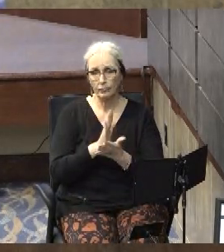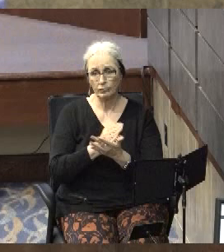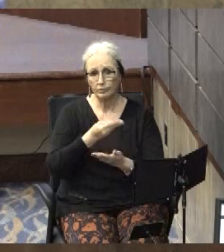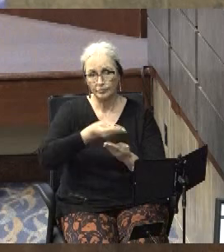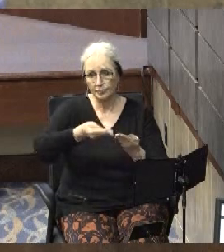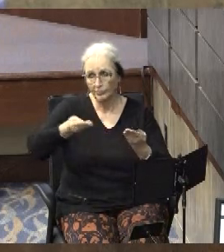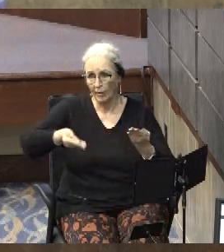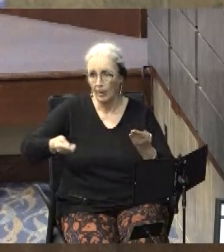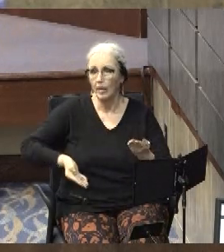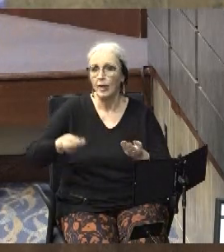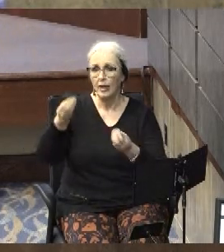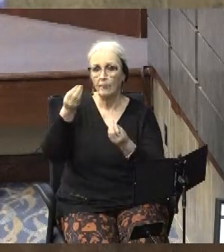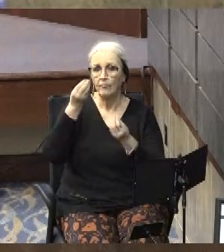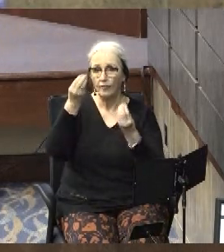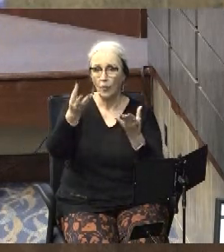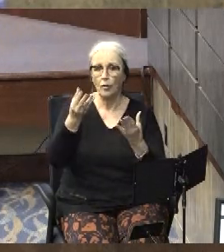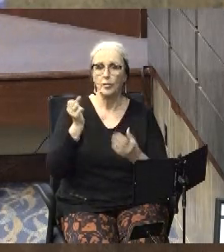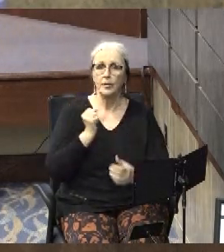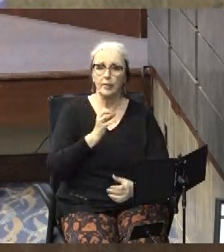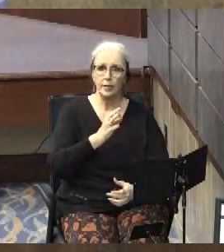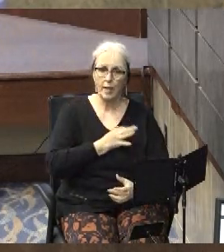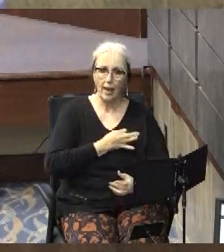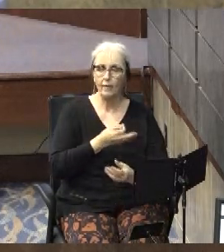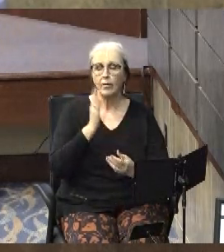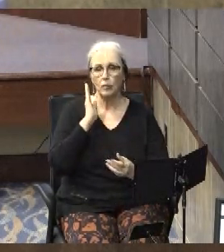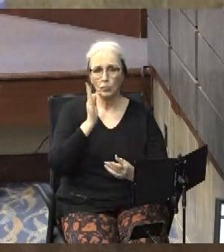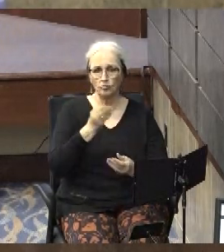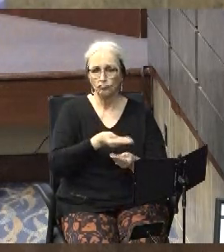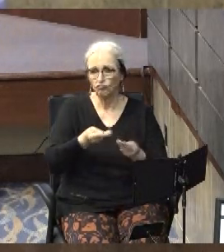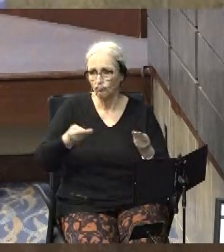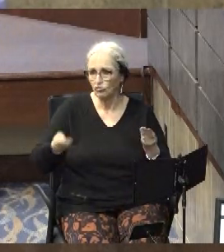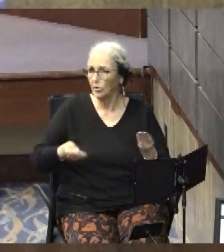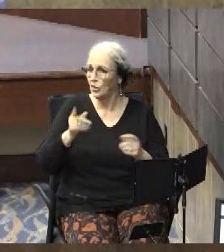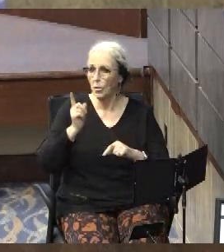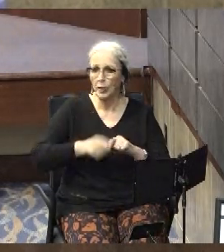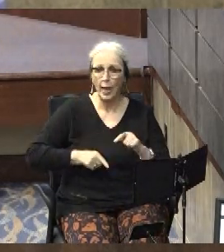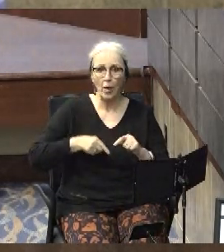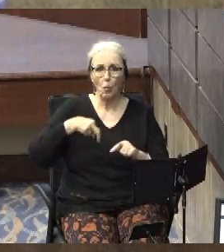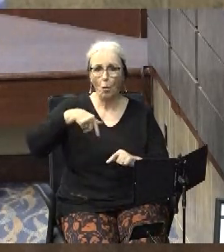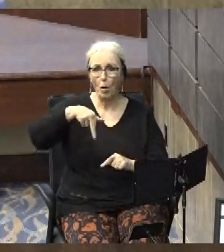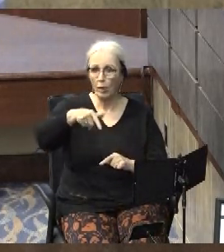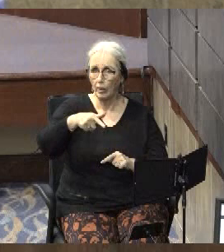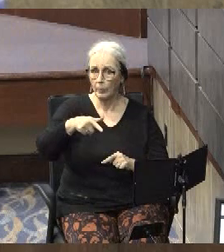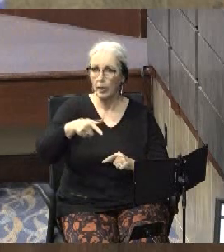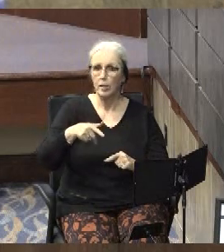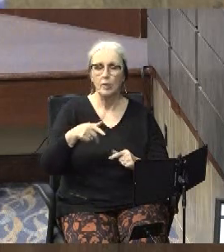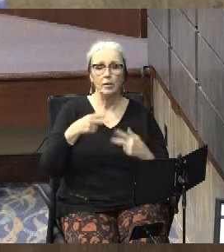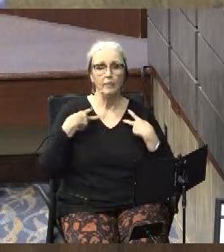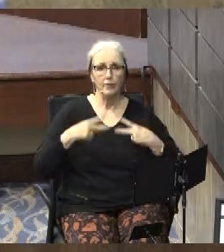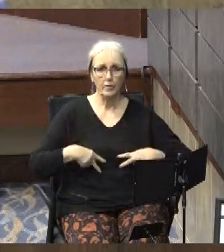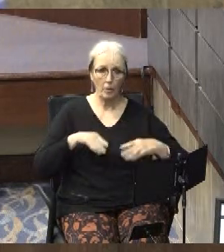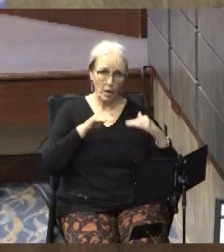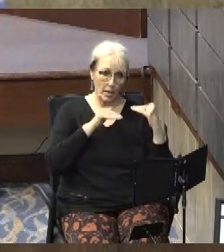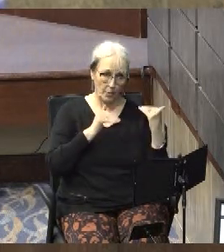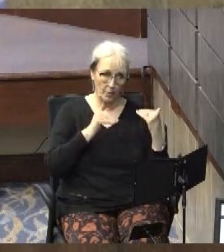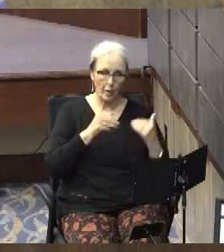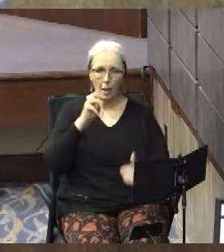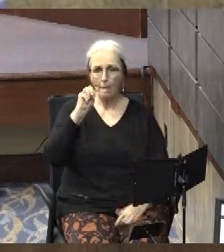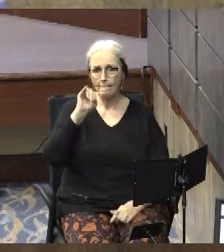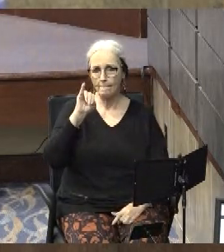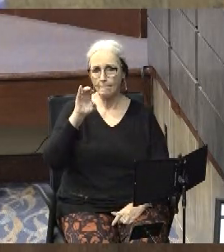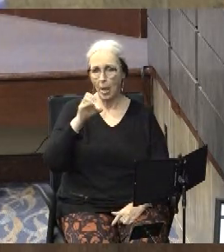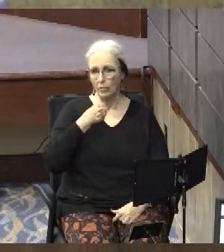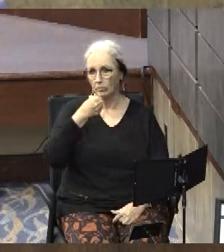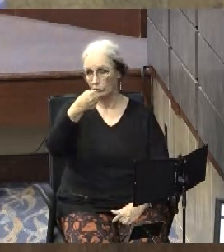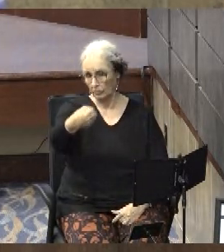will distribute those to council. If you are unable to approach the podium due to physical limitations, a microphone is available to be brought to